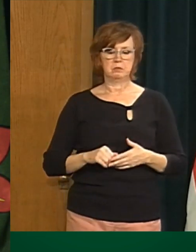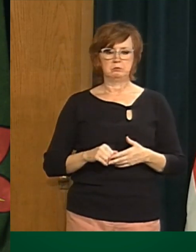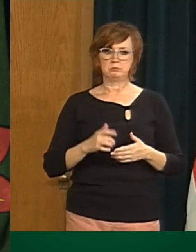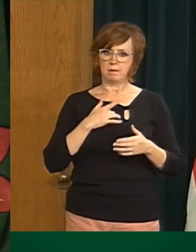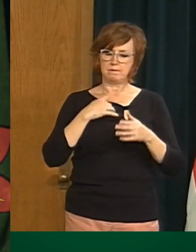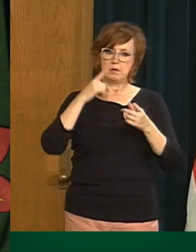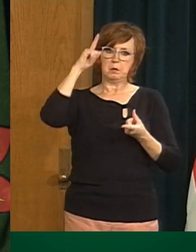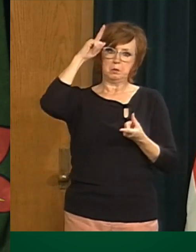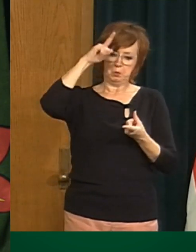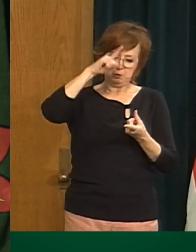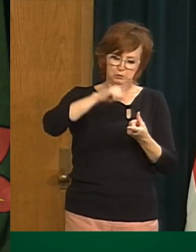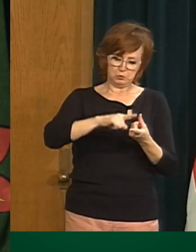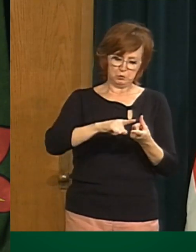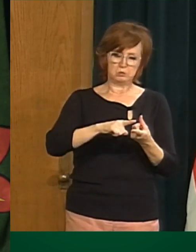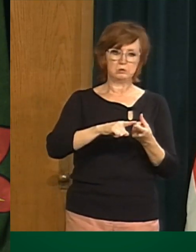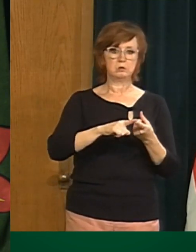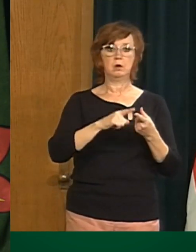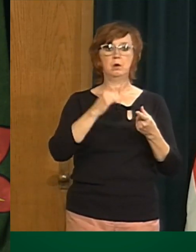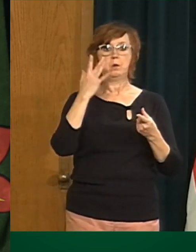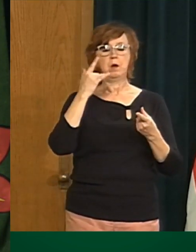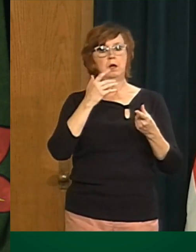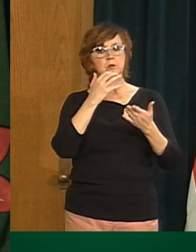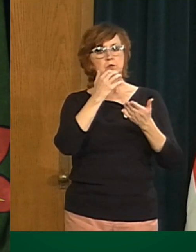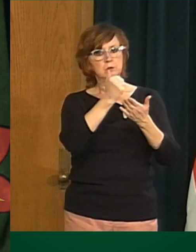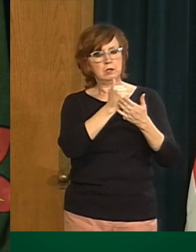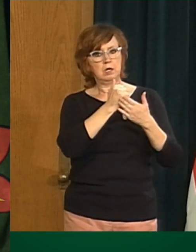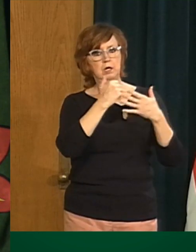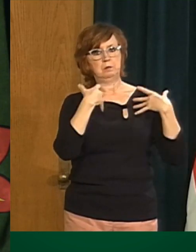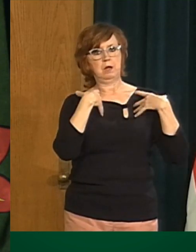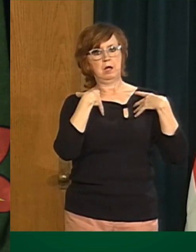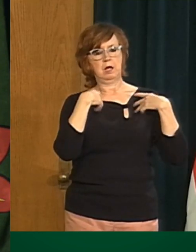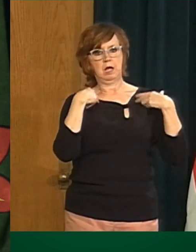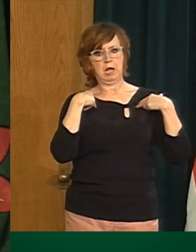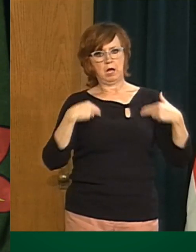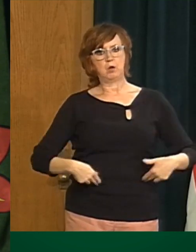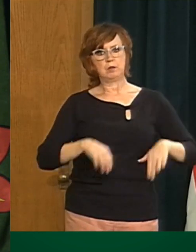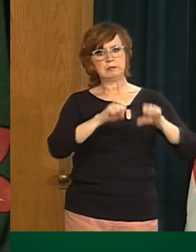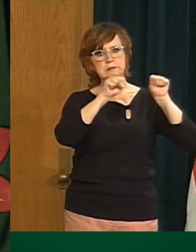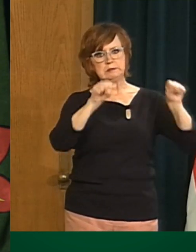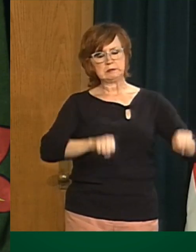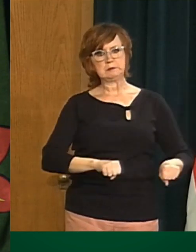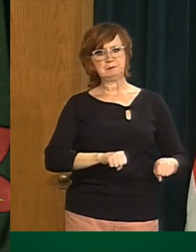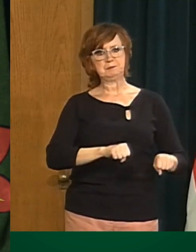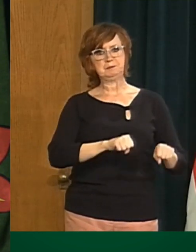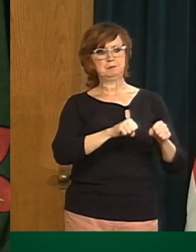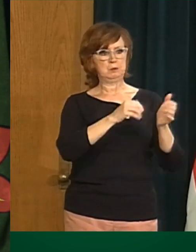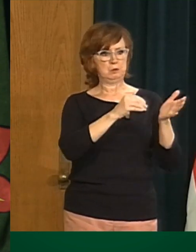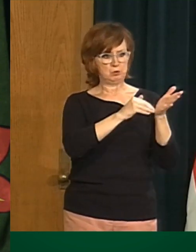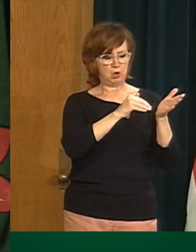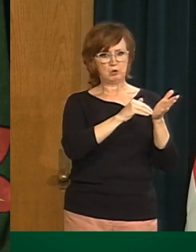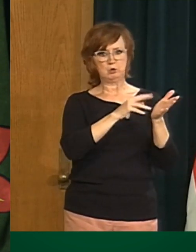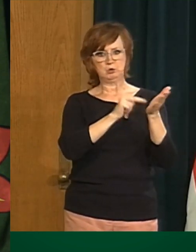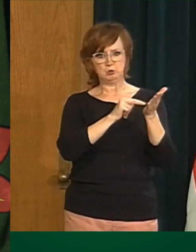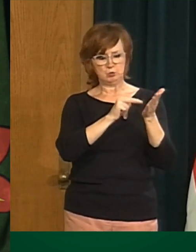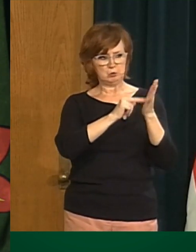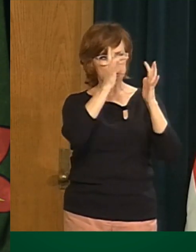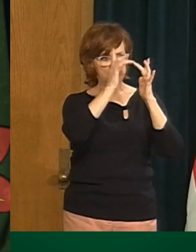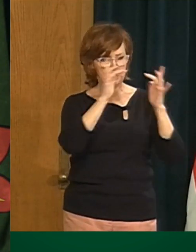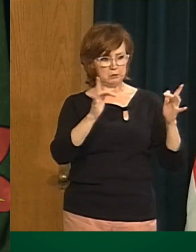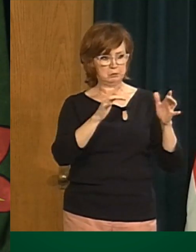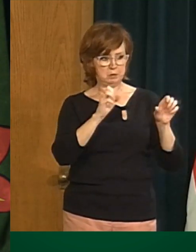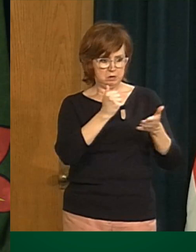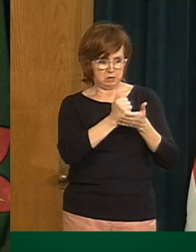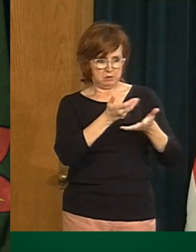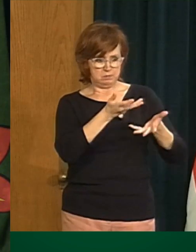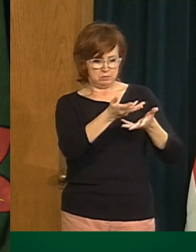health system can manage the infection rates here in our province, and so that the minimum number of people are actually exposed to this virus until